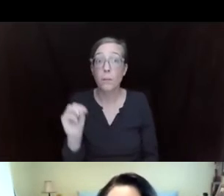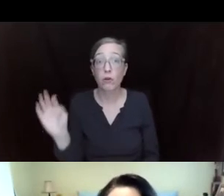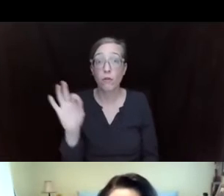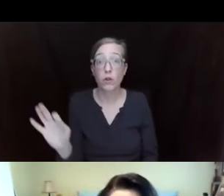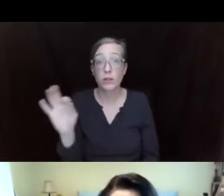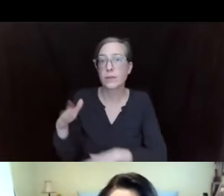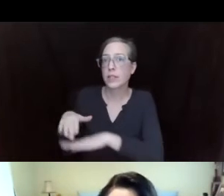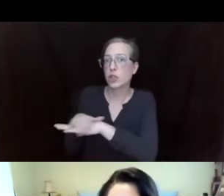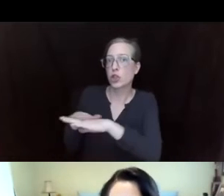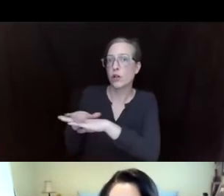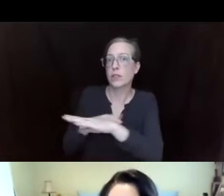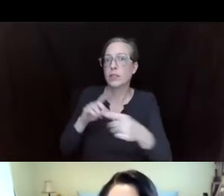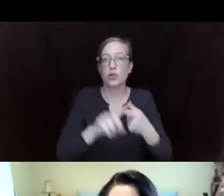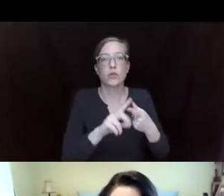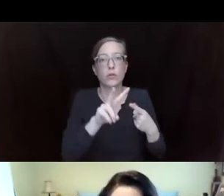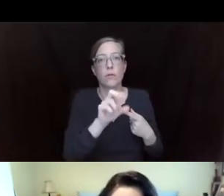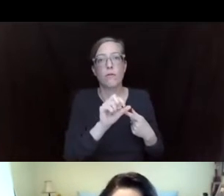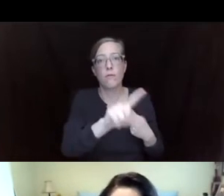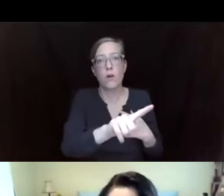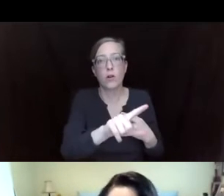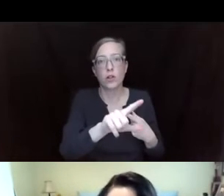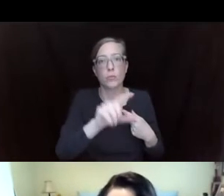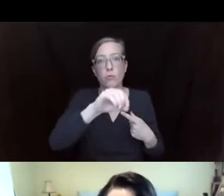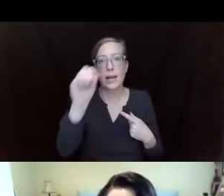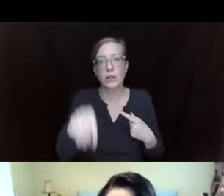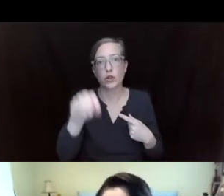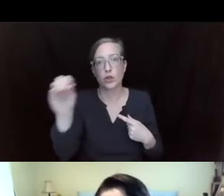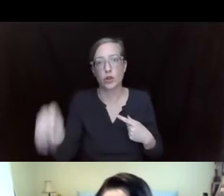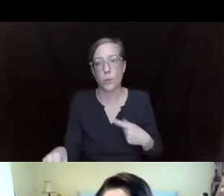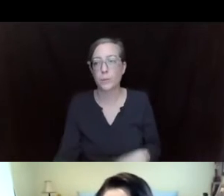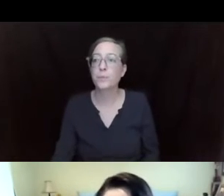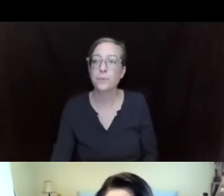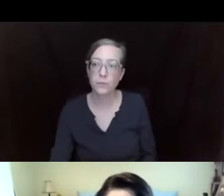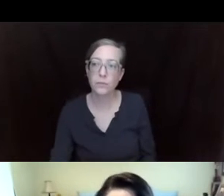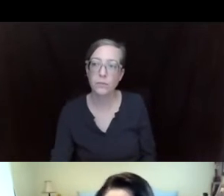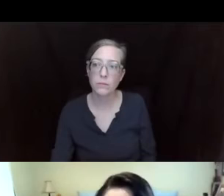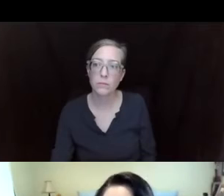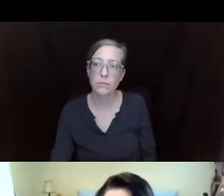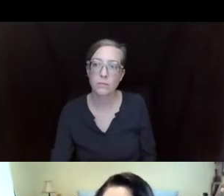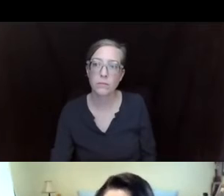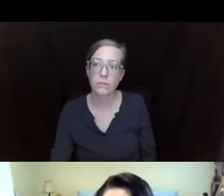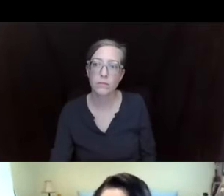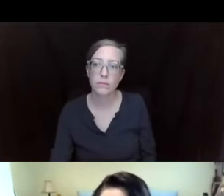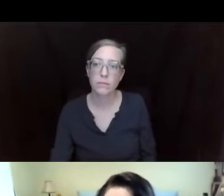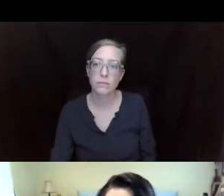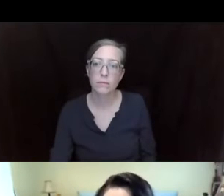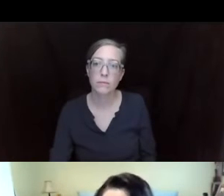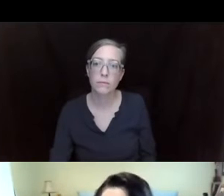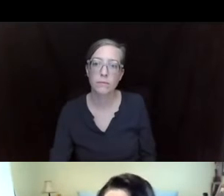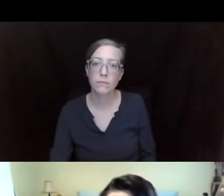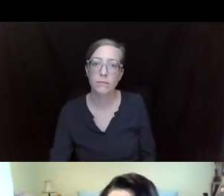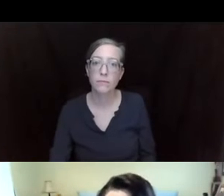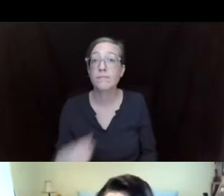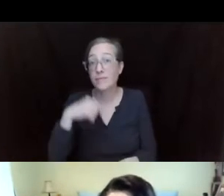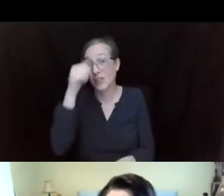ratio are quite high. So unique to microfluidics. So you apply an electric field. I remember the first time doing this, and yeah, the liquid moves.